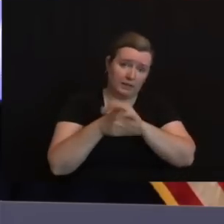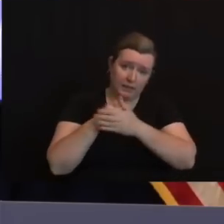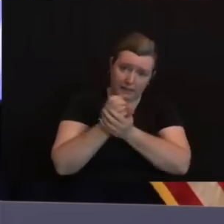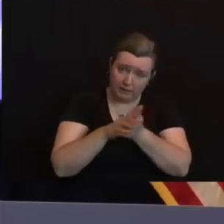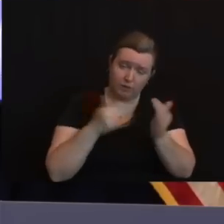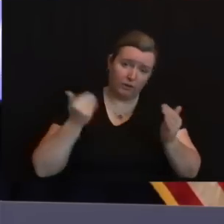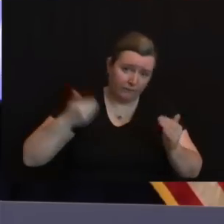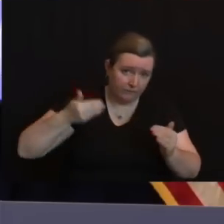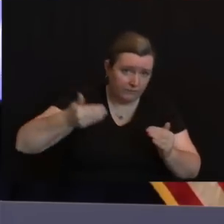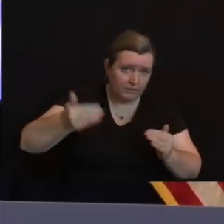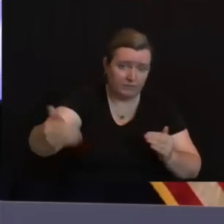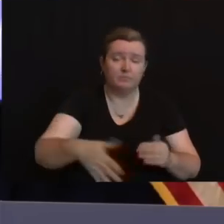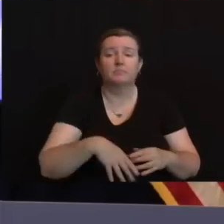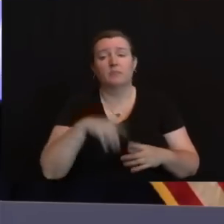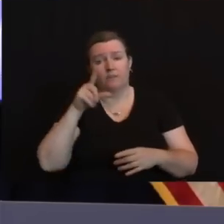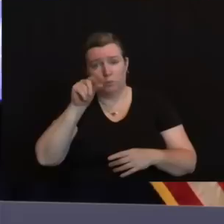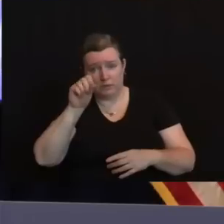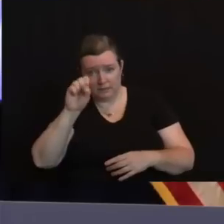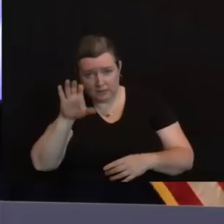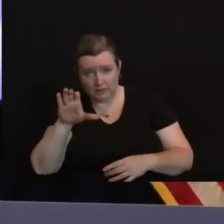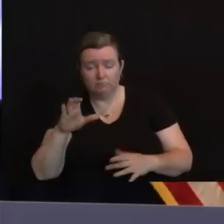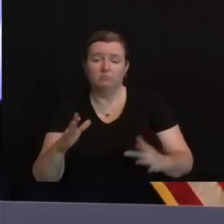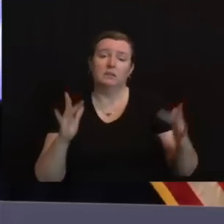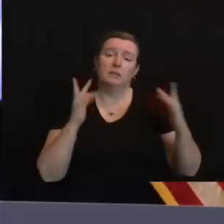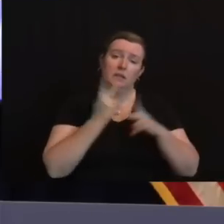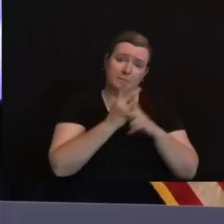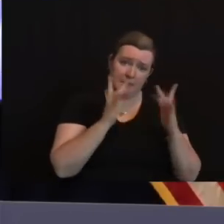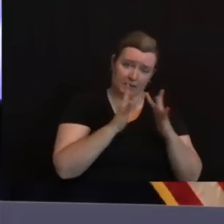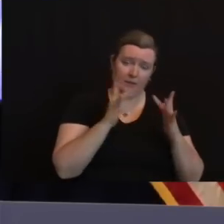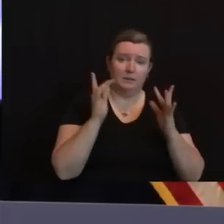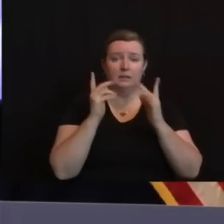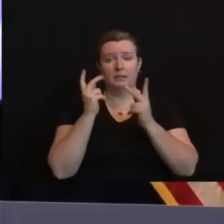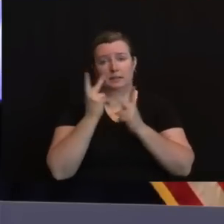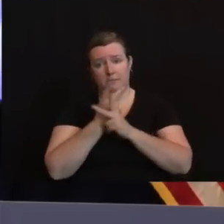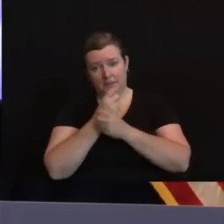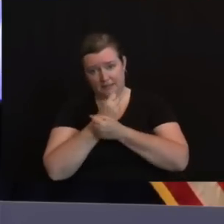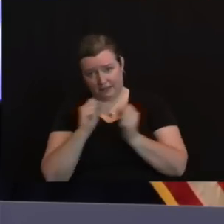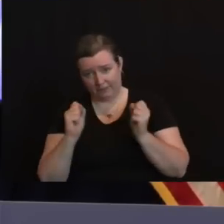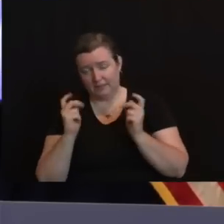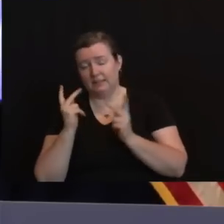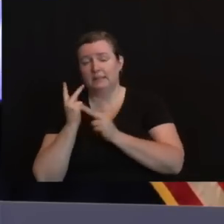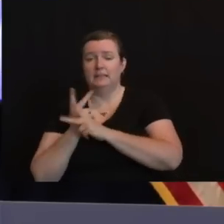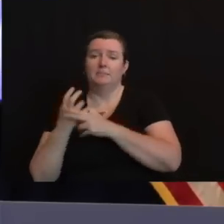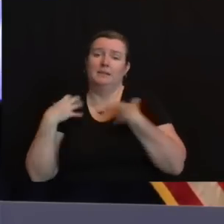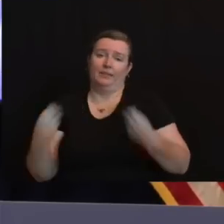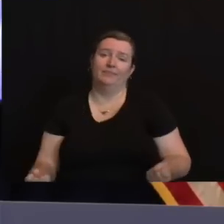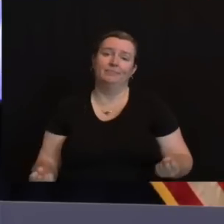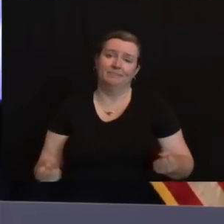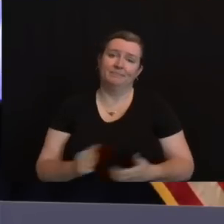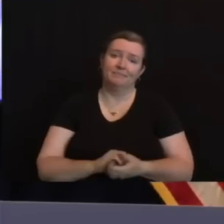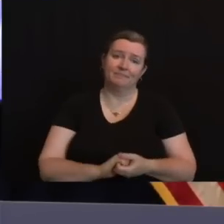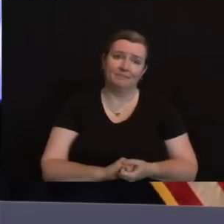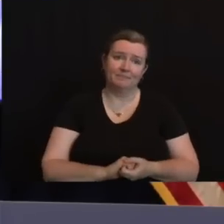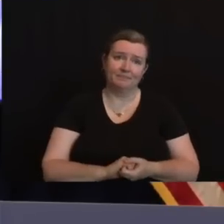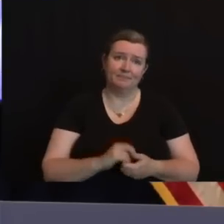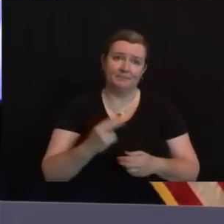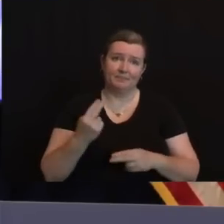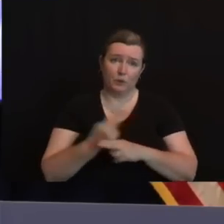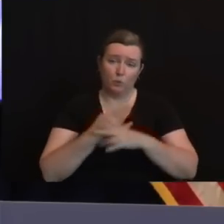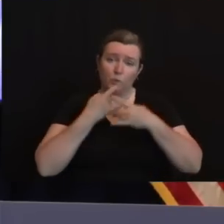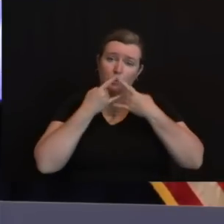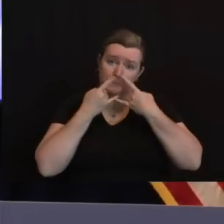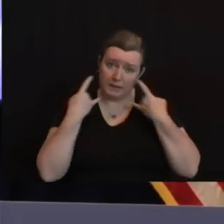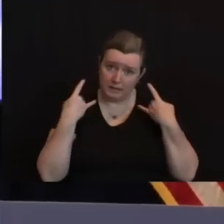for at least 20 seconds. Stay connected, stay safe, stay healthy, wear your face covering, and